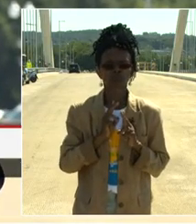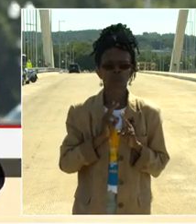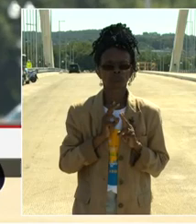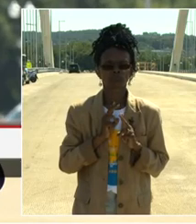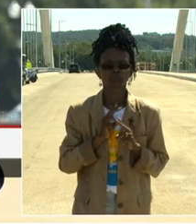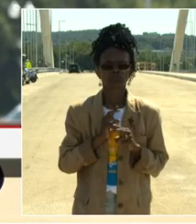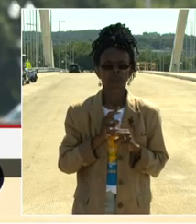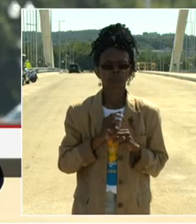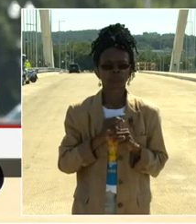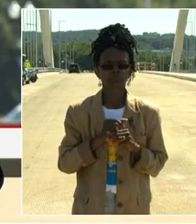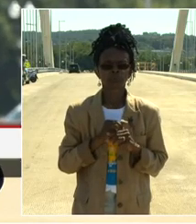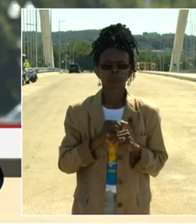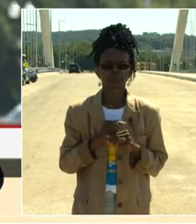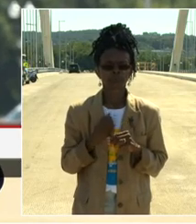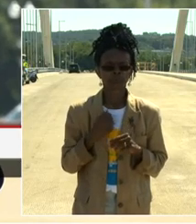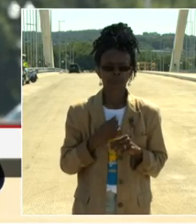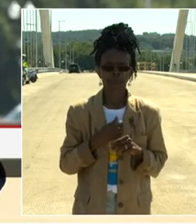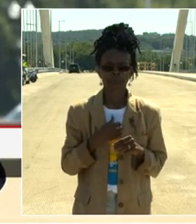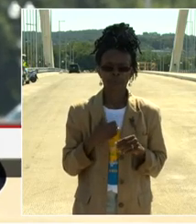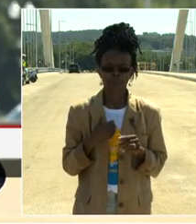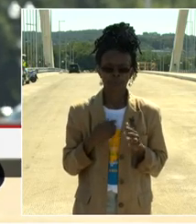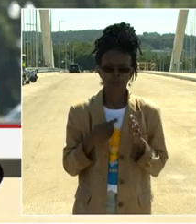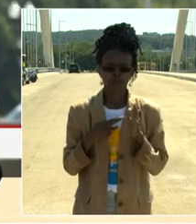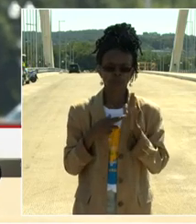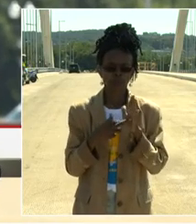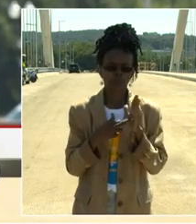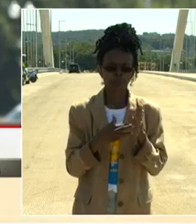representatives and our leader of the Douglass family, the great,